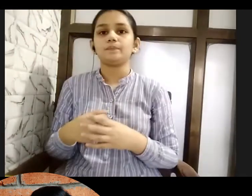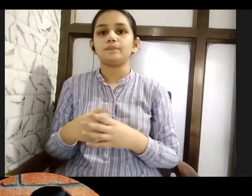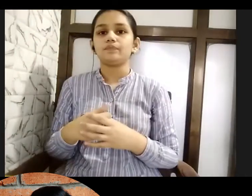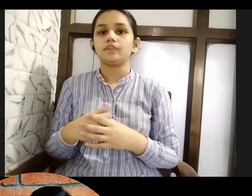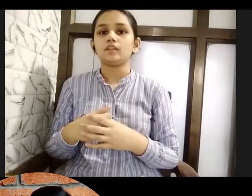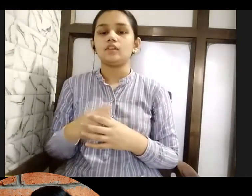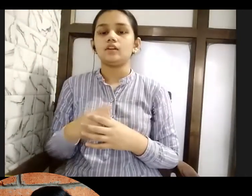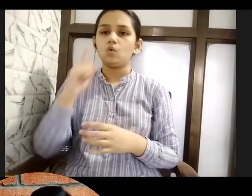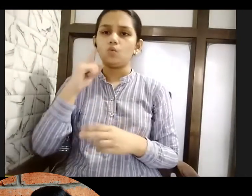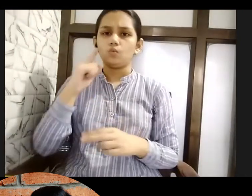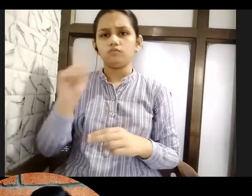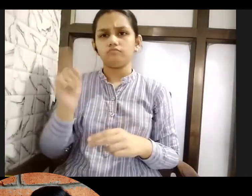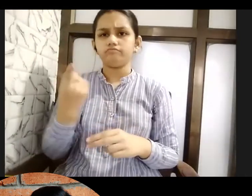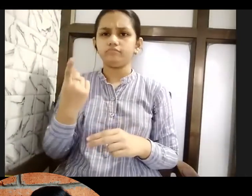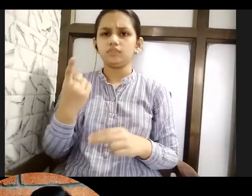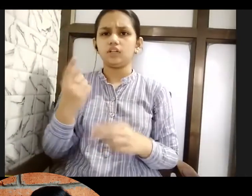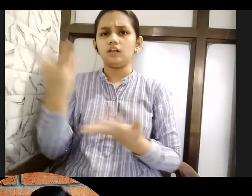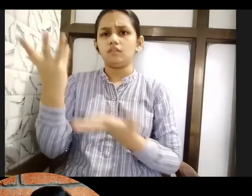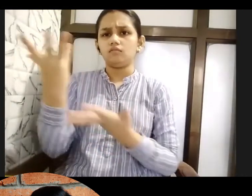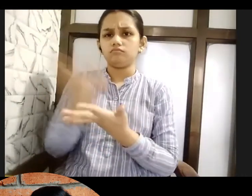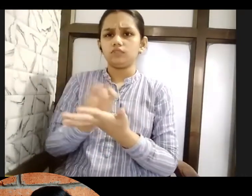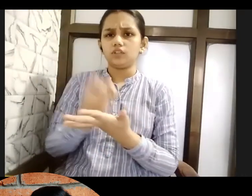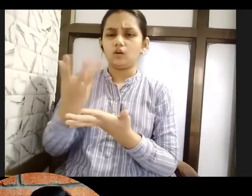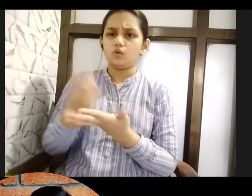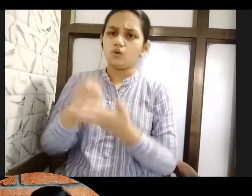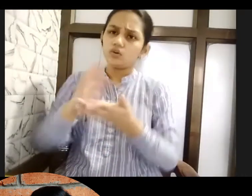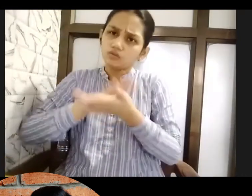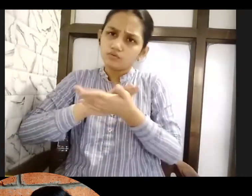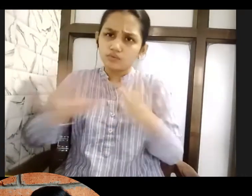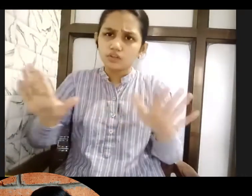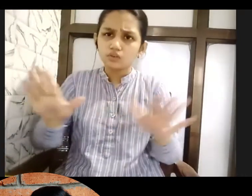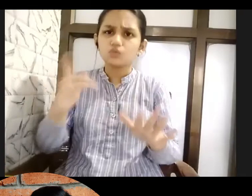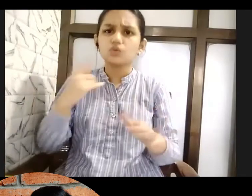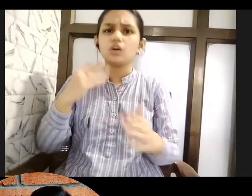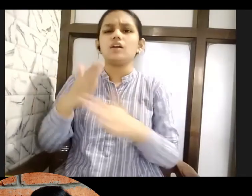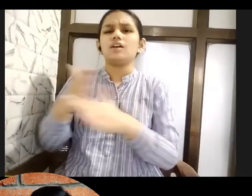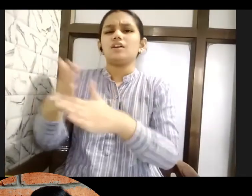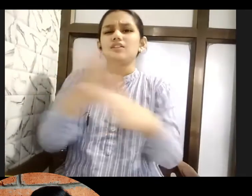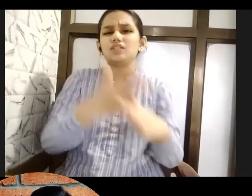Once it is downloaded, I can share it on WhatsApp with my friends, family,